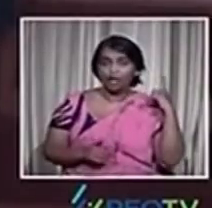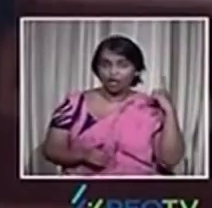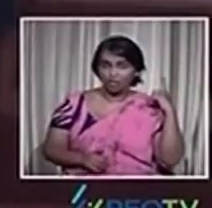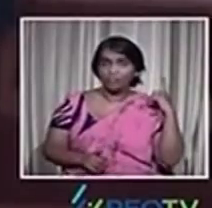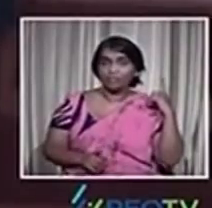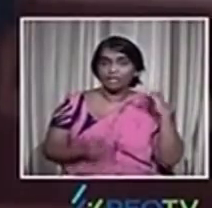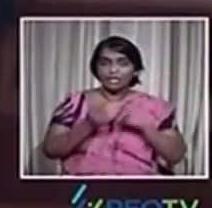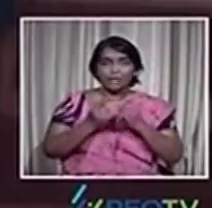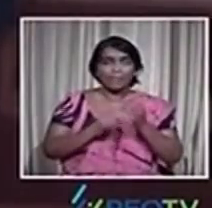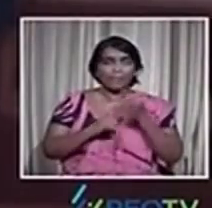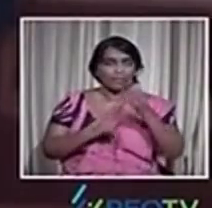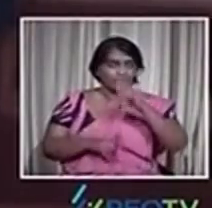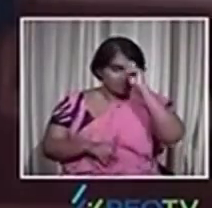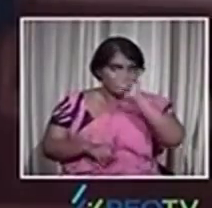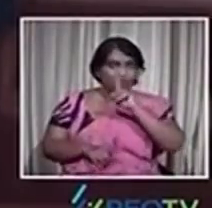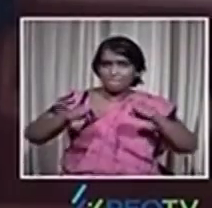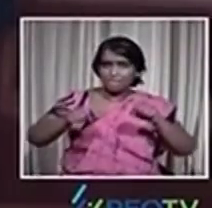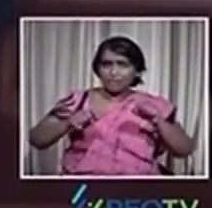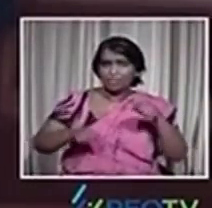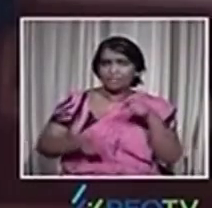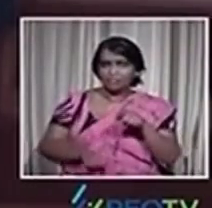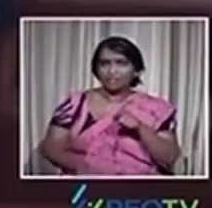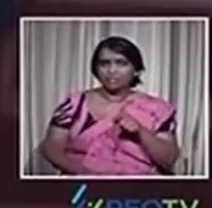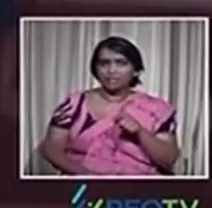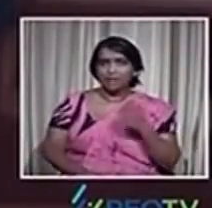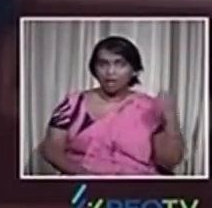of the country instead of emergency law.